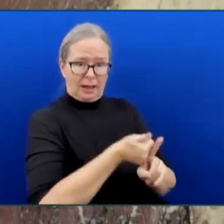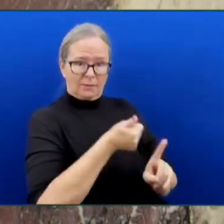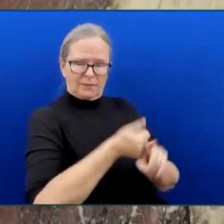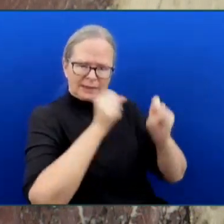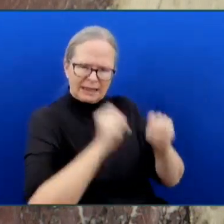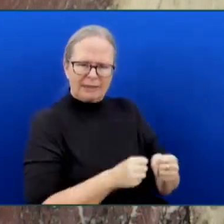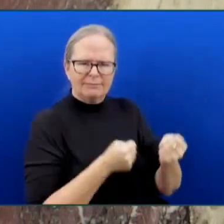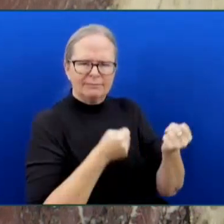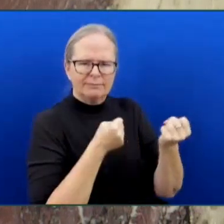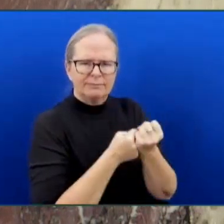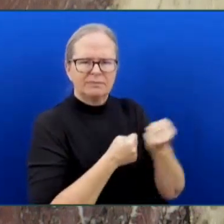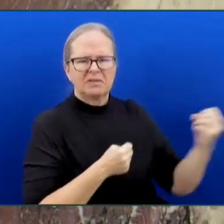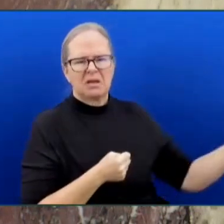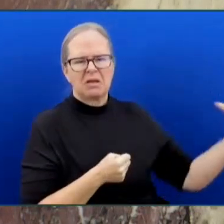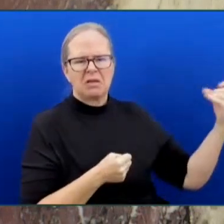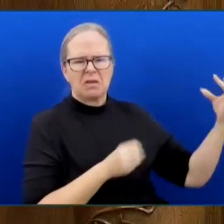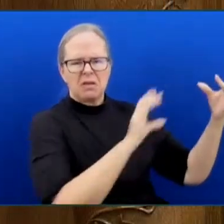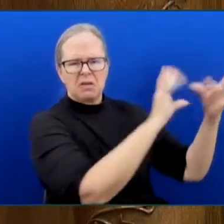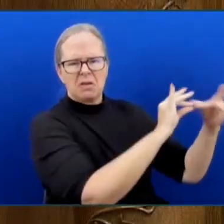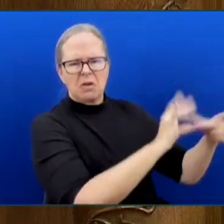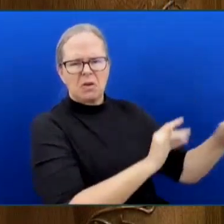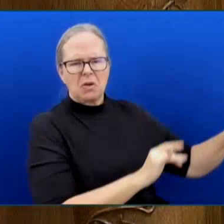need.